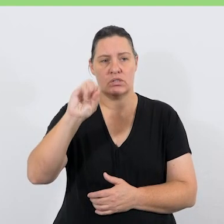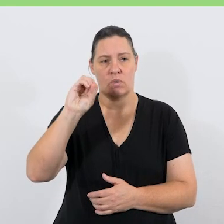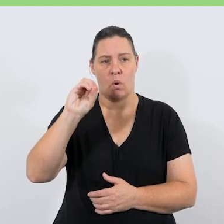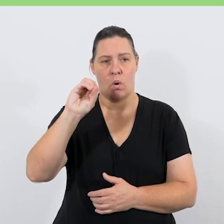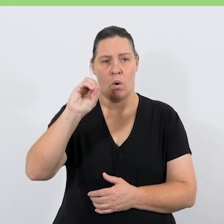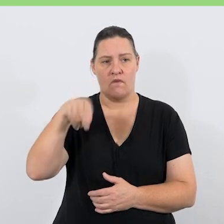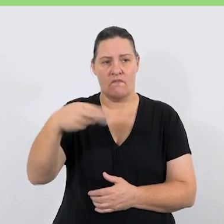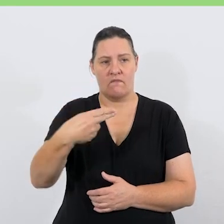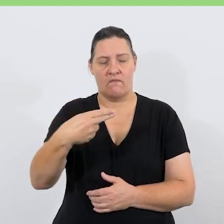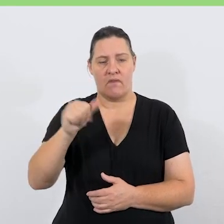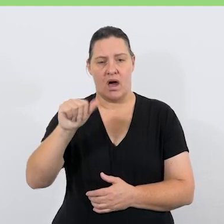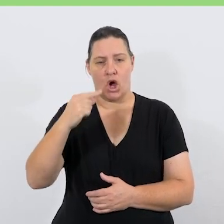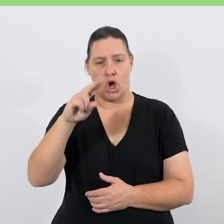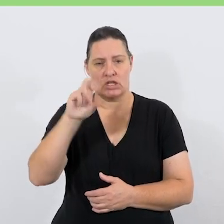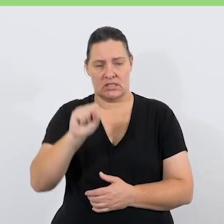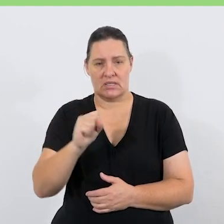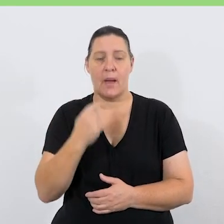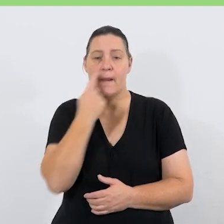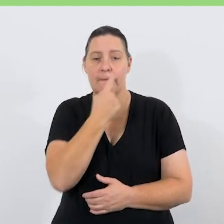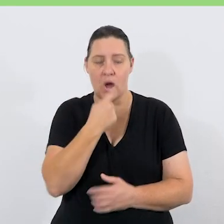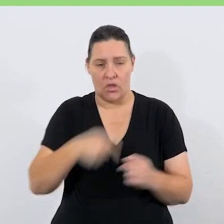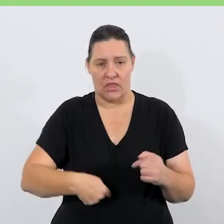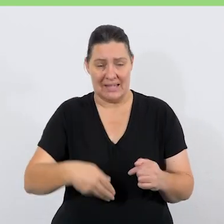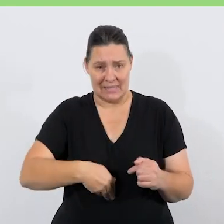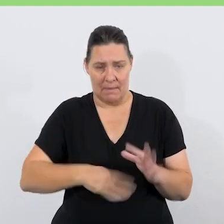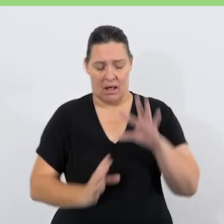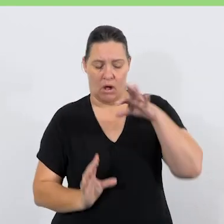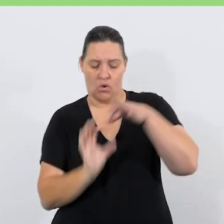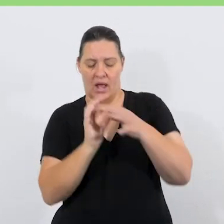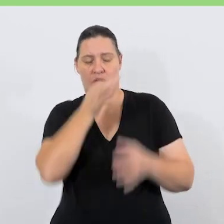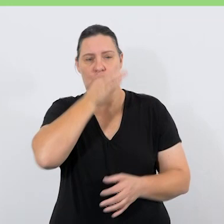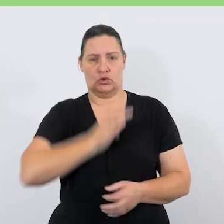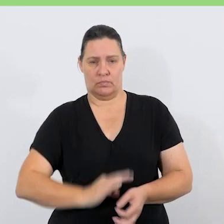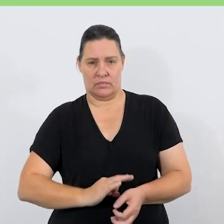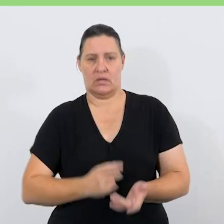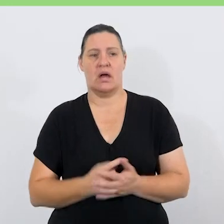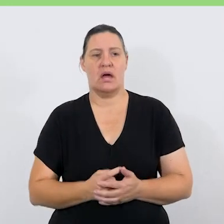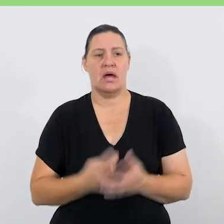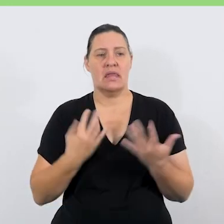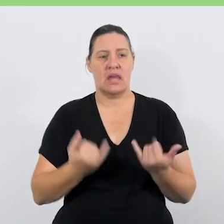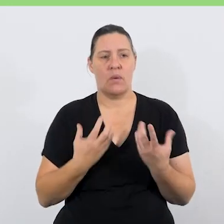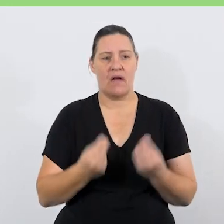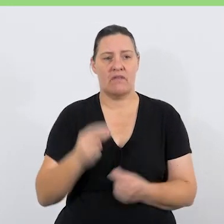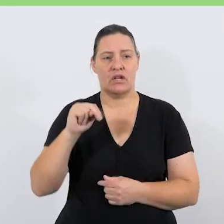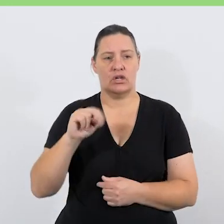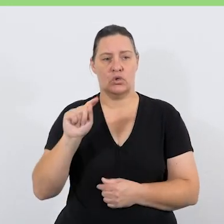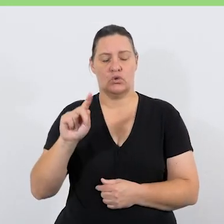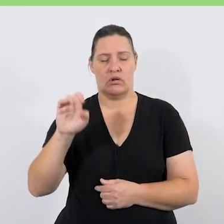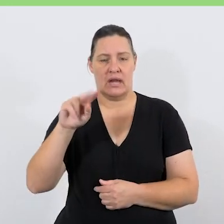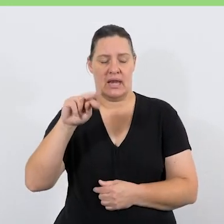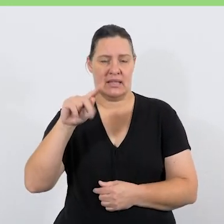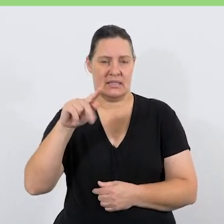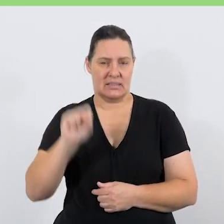the mouth and the stomach. And then we have nutrients, which are the substances that nourish